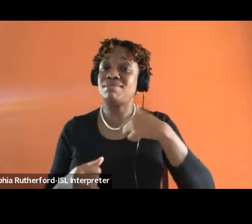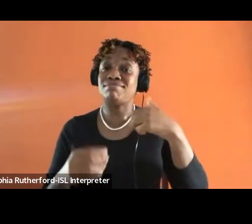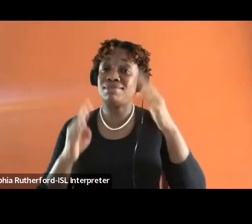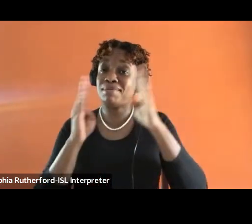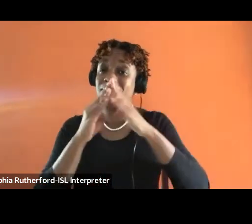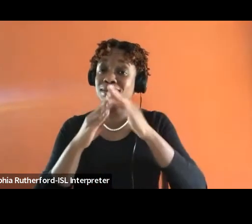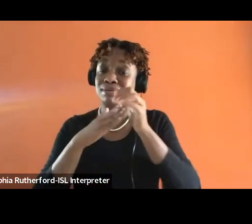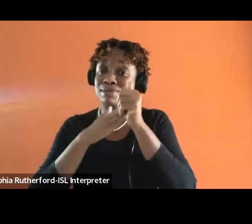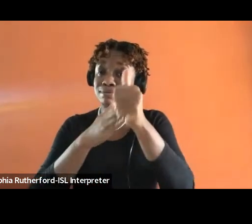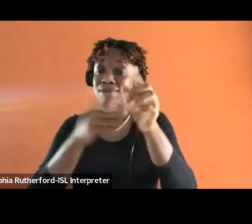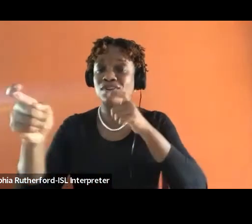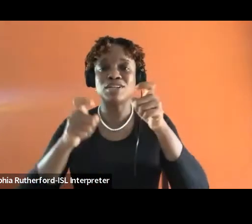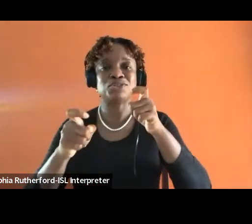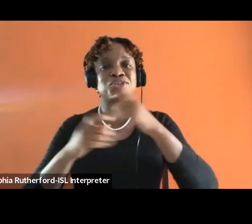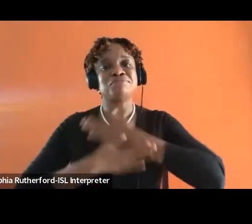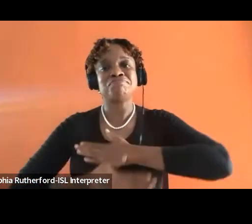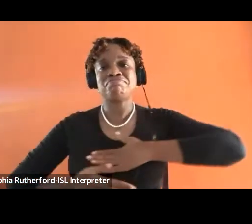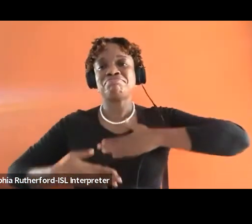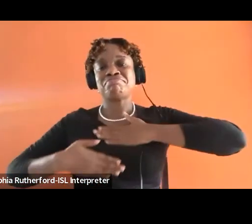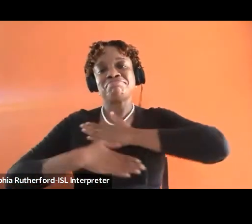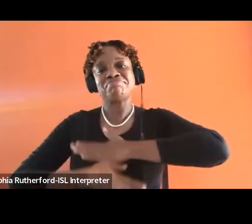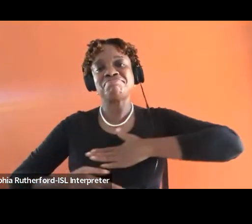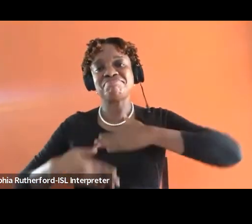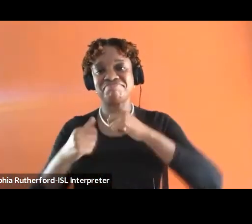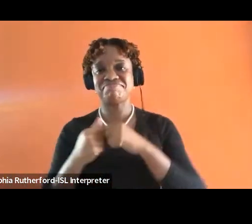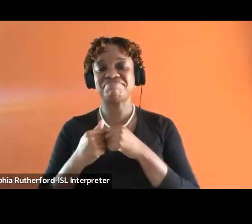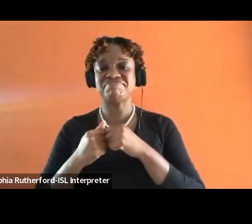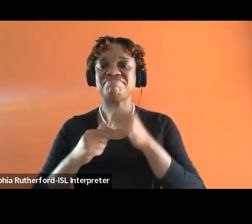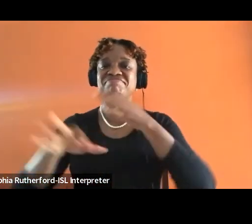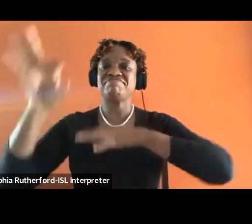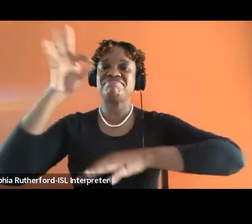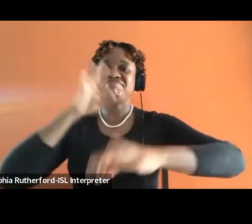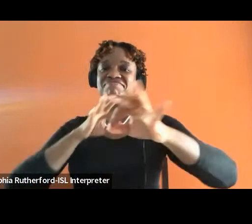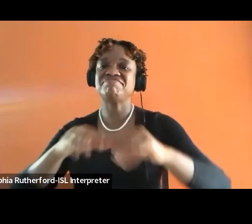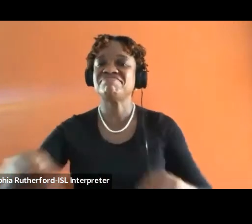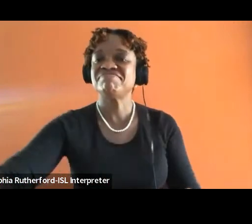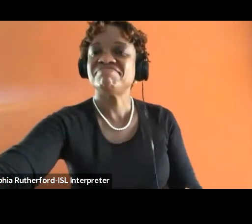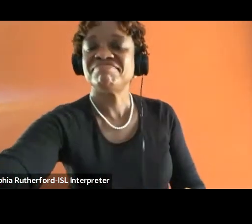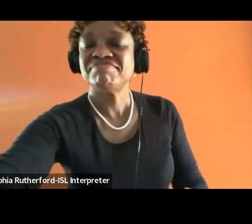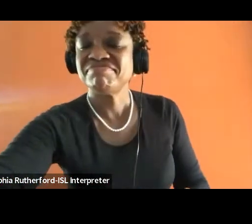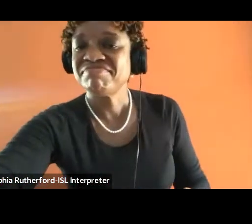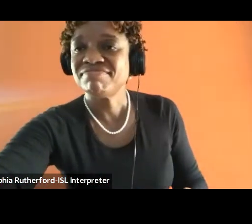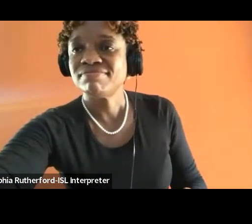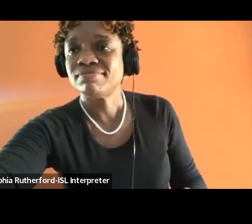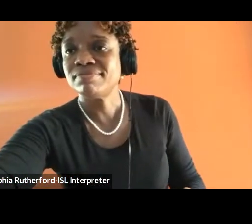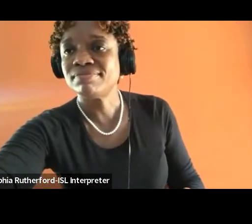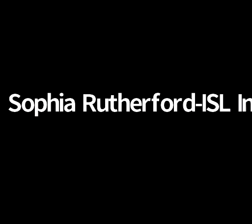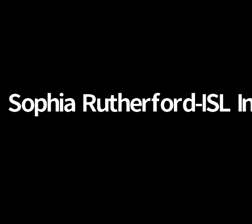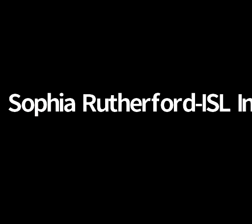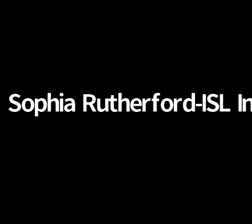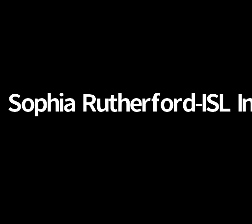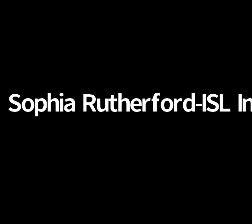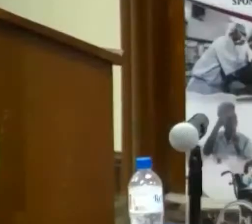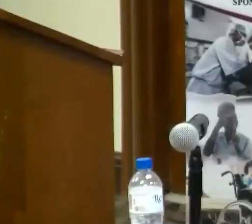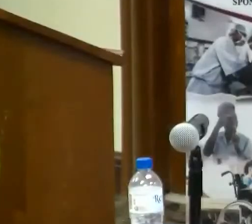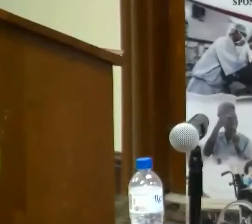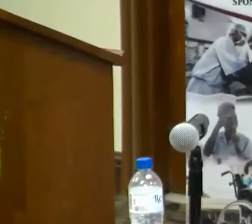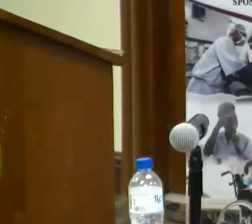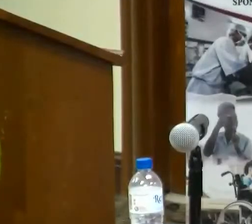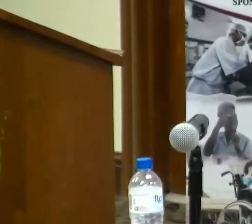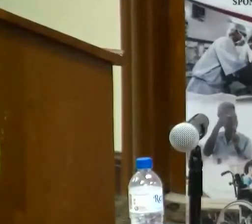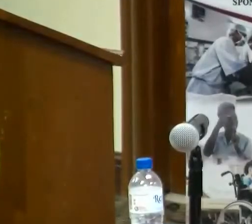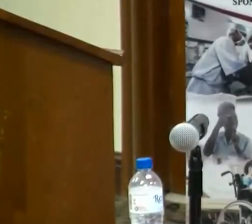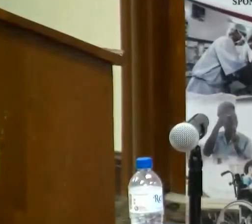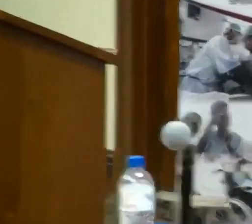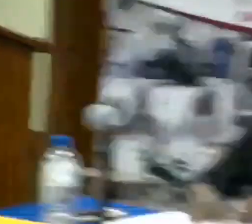2 days program. Thank you. Thank you very much, Miss